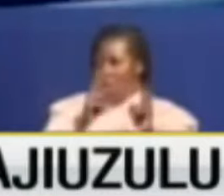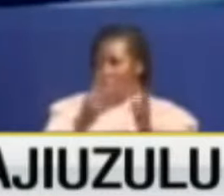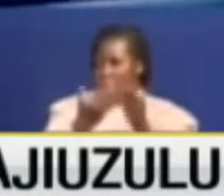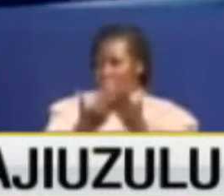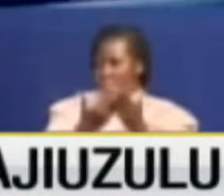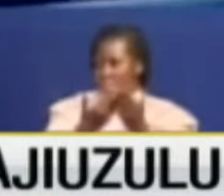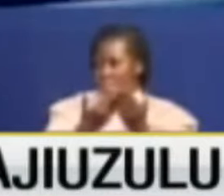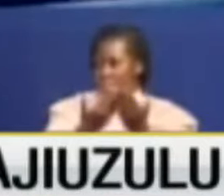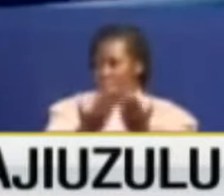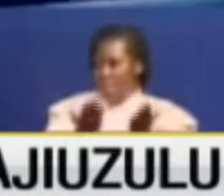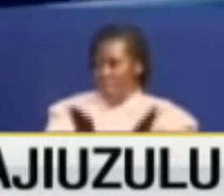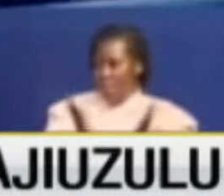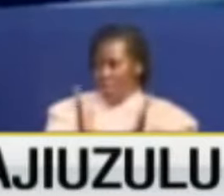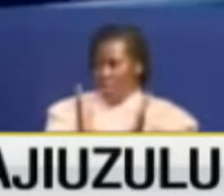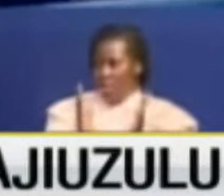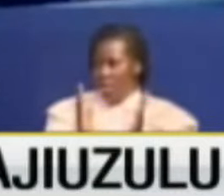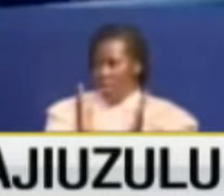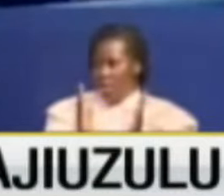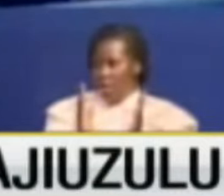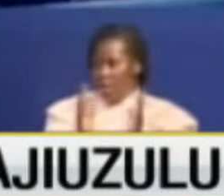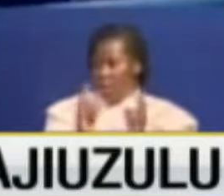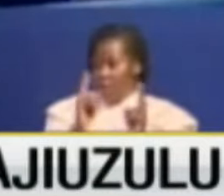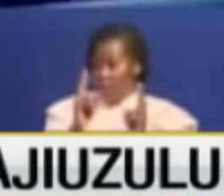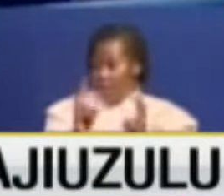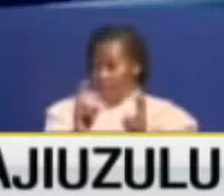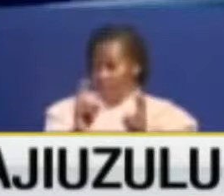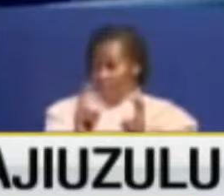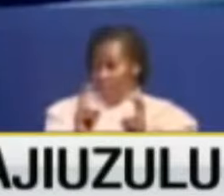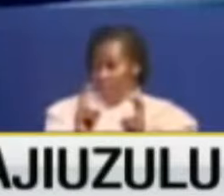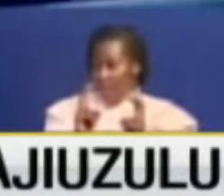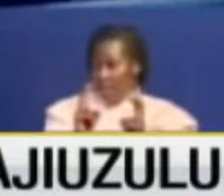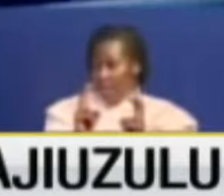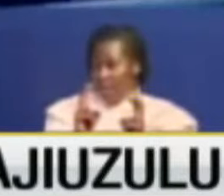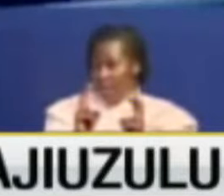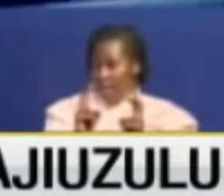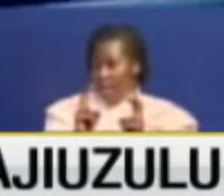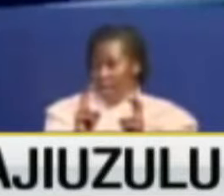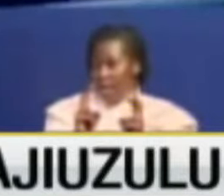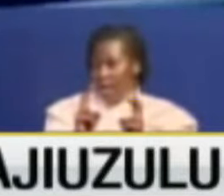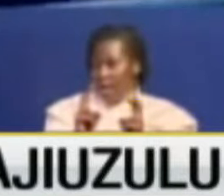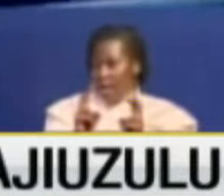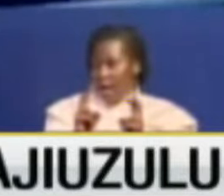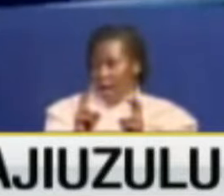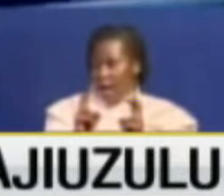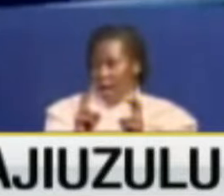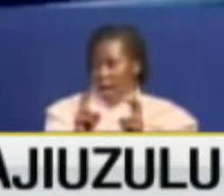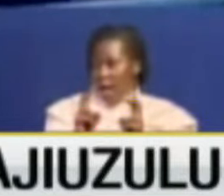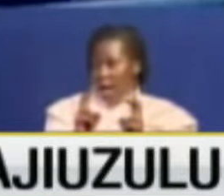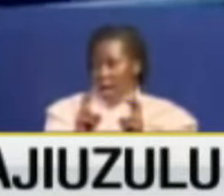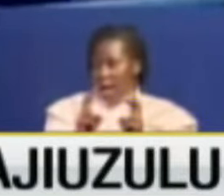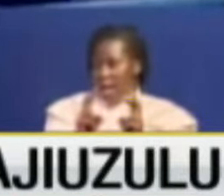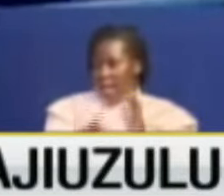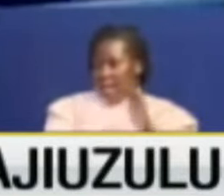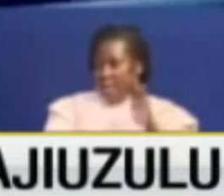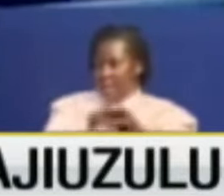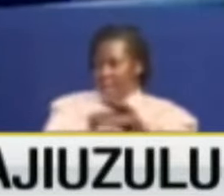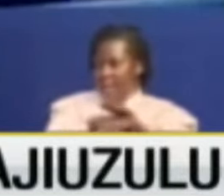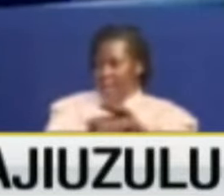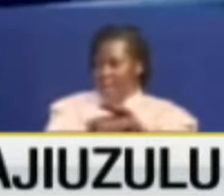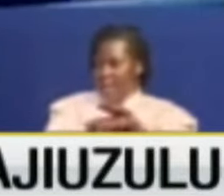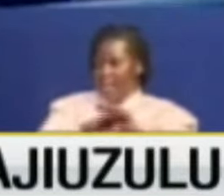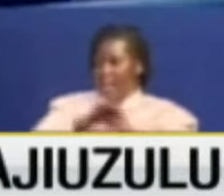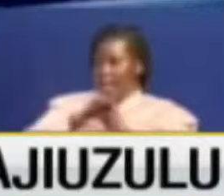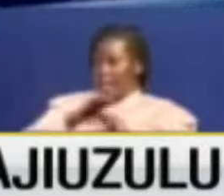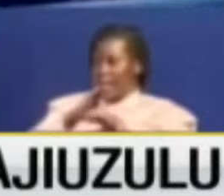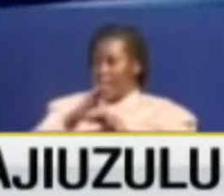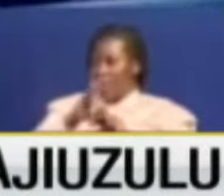you, it will read, and I quote, "Illegally dismissing Dr. Ntoiti, CEO, County